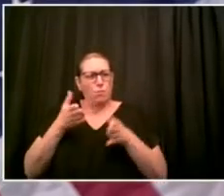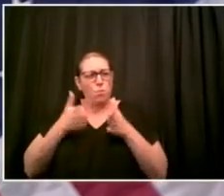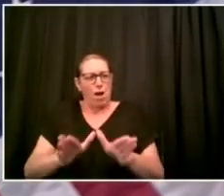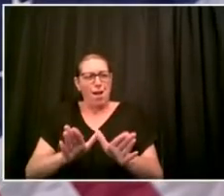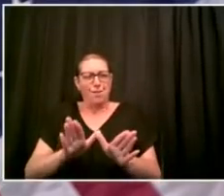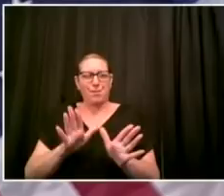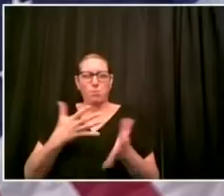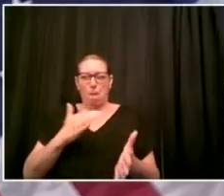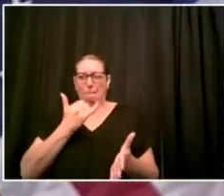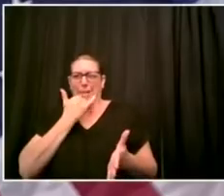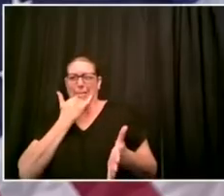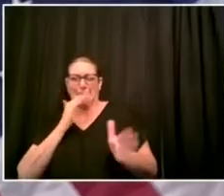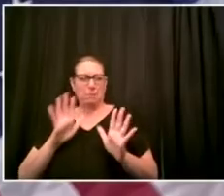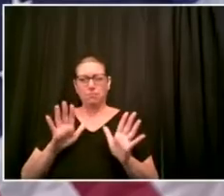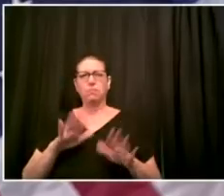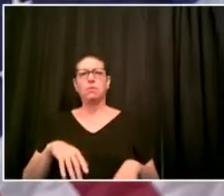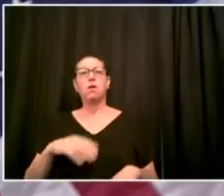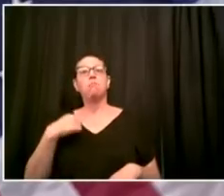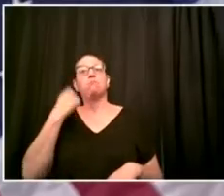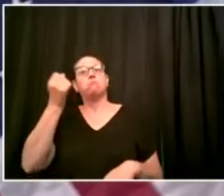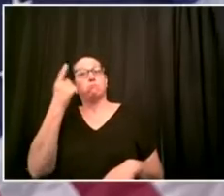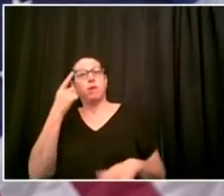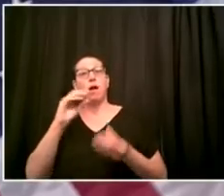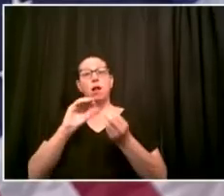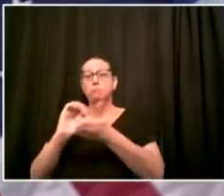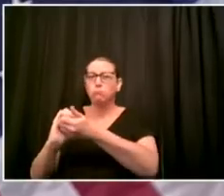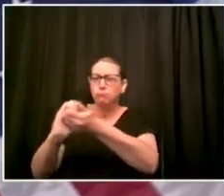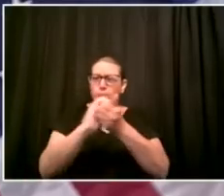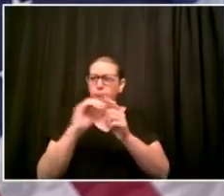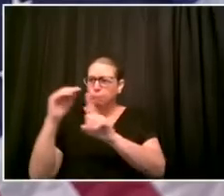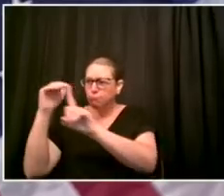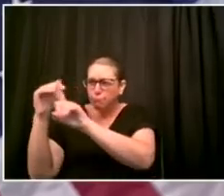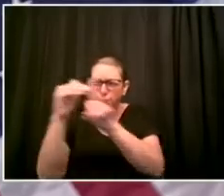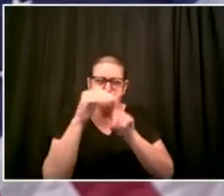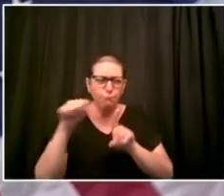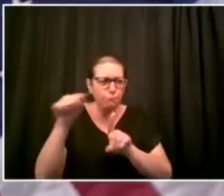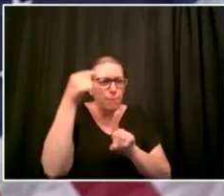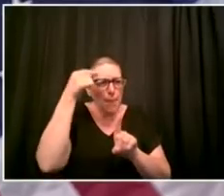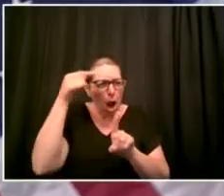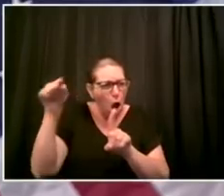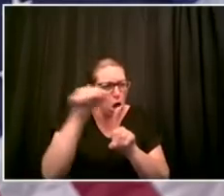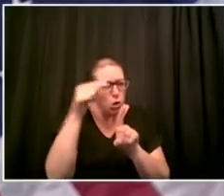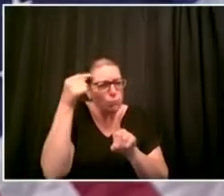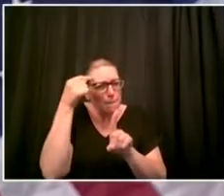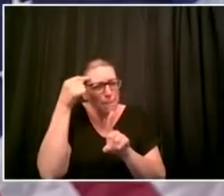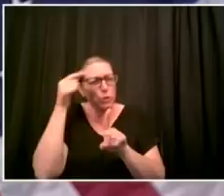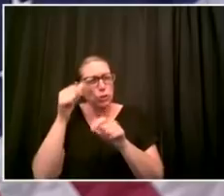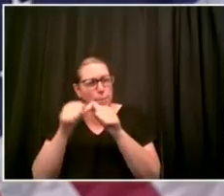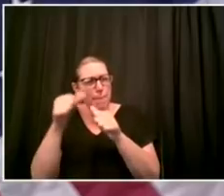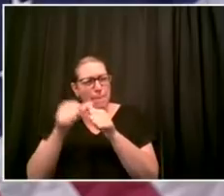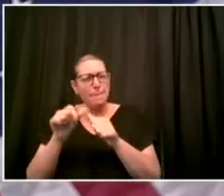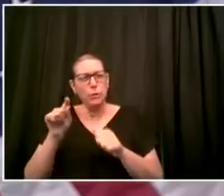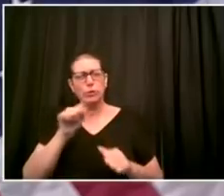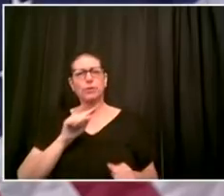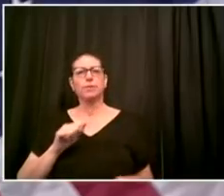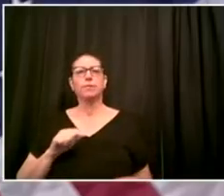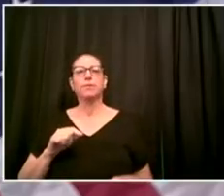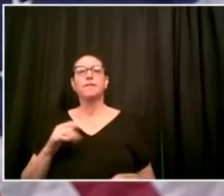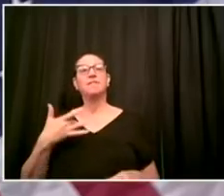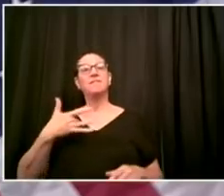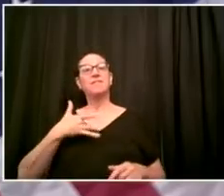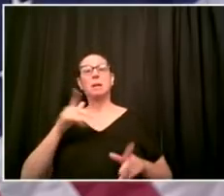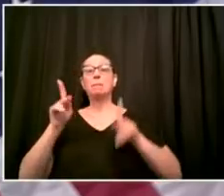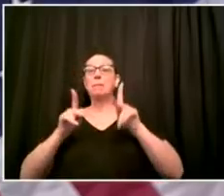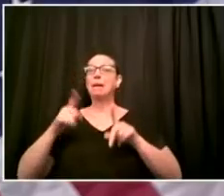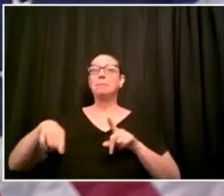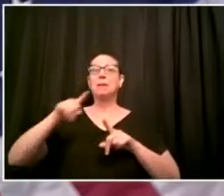together, and that we have to get it right. So I don't see a lot of jumping the gun. We had a lot of enforcement